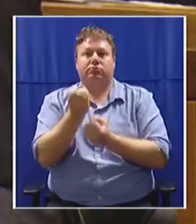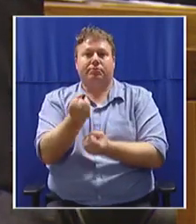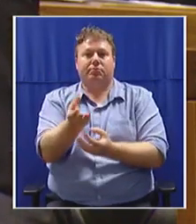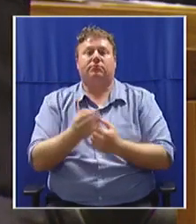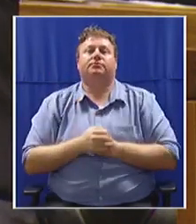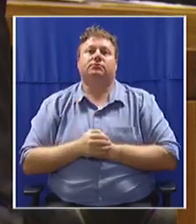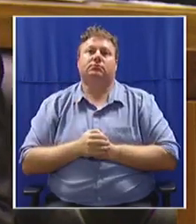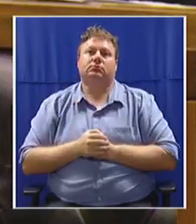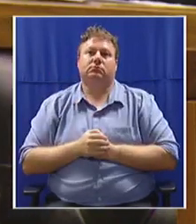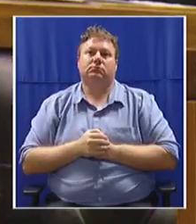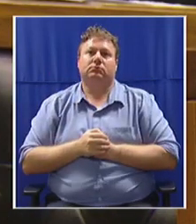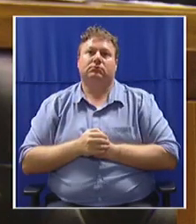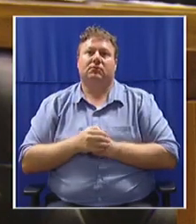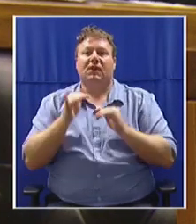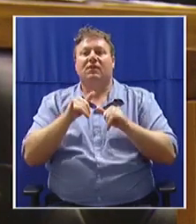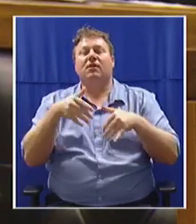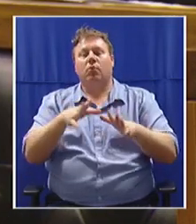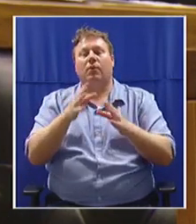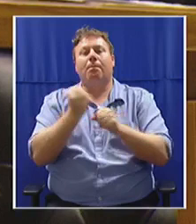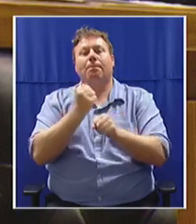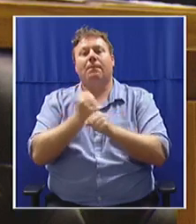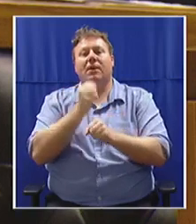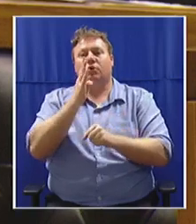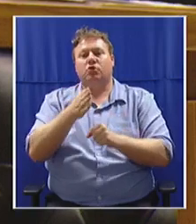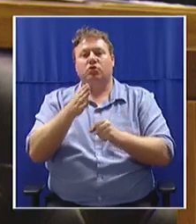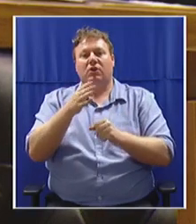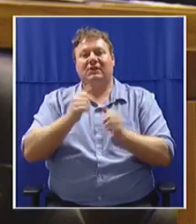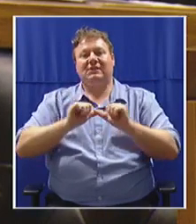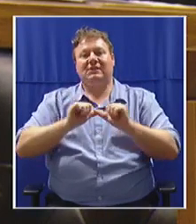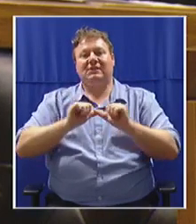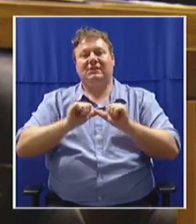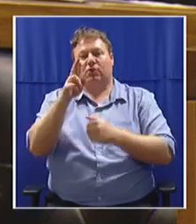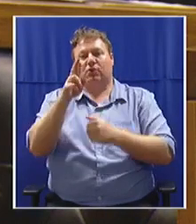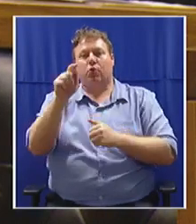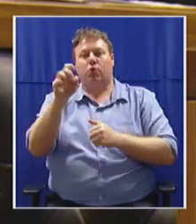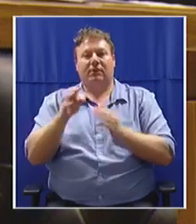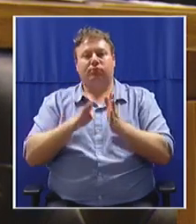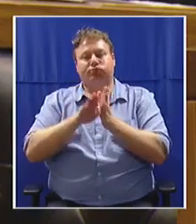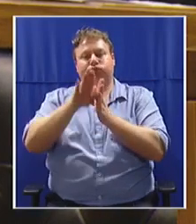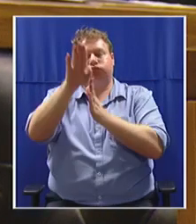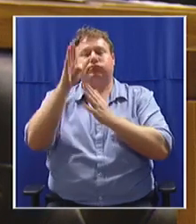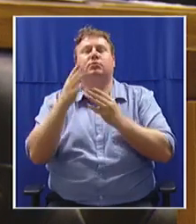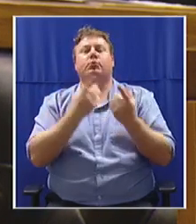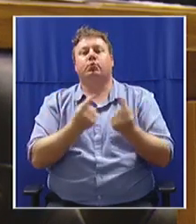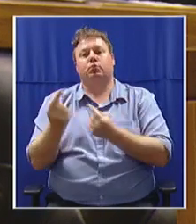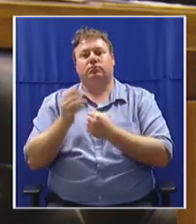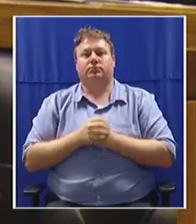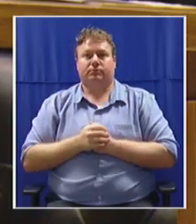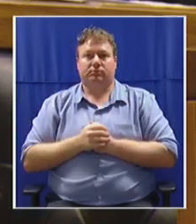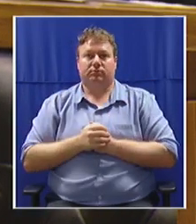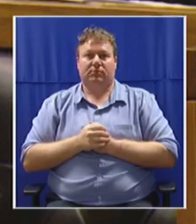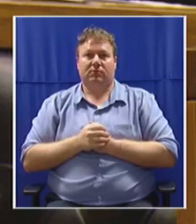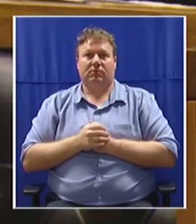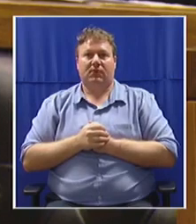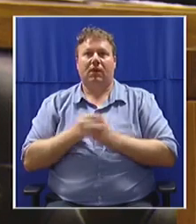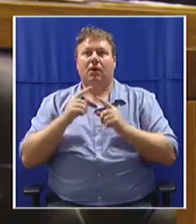we think the rate of success will increase. But once more again, we think